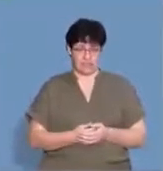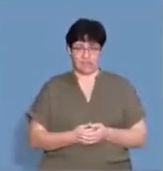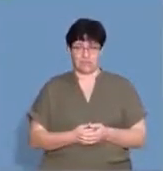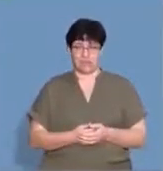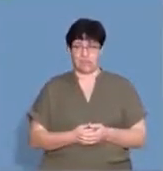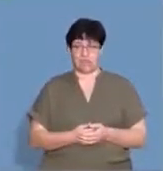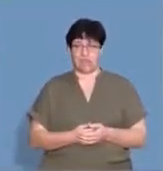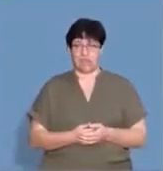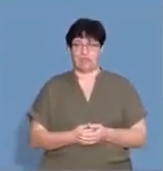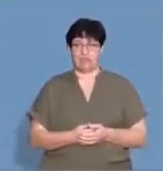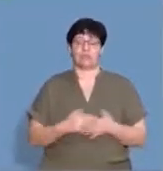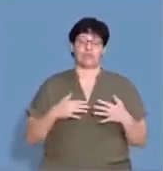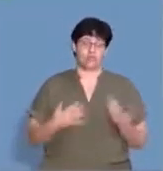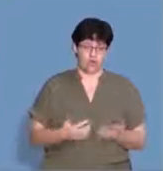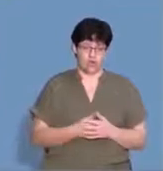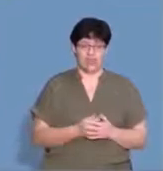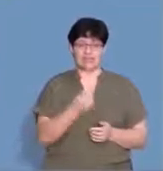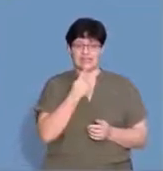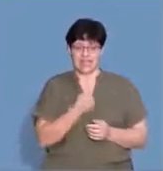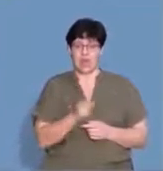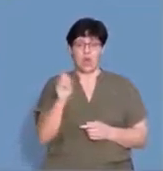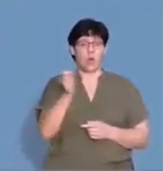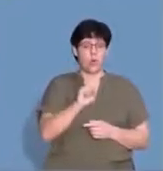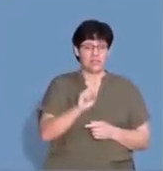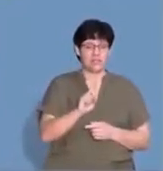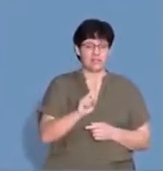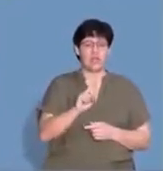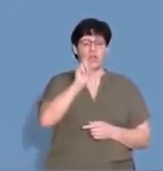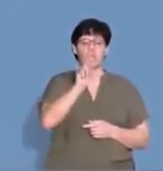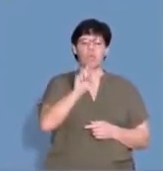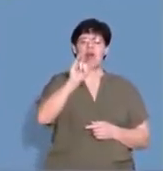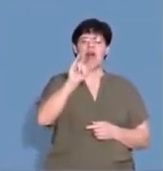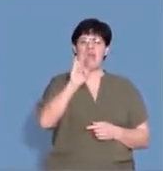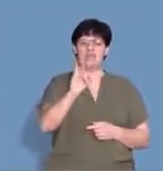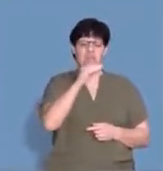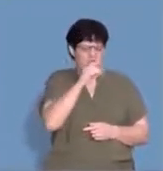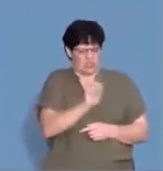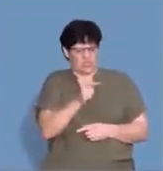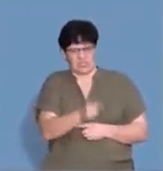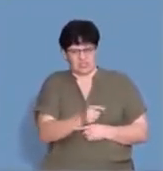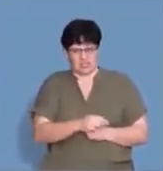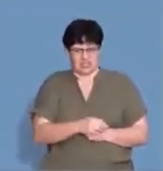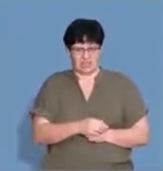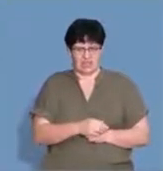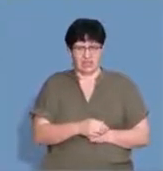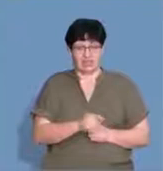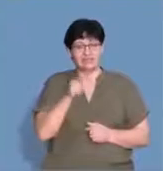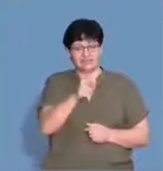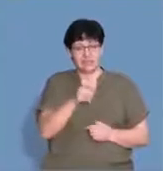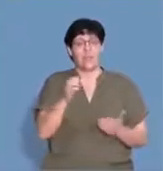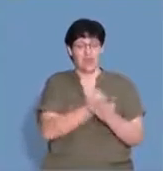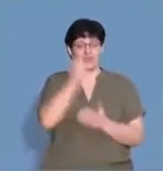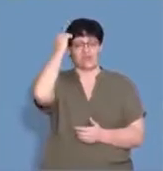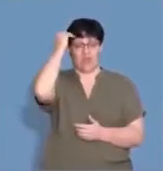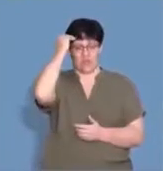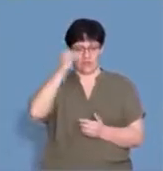separately. So it says, what does the acronym UIF stand for? These are one of the things that you need